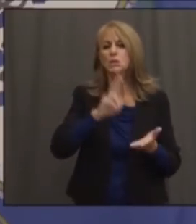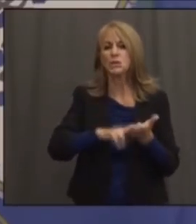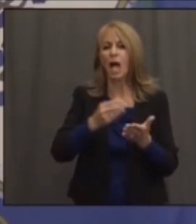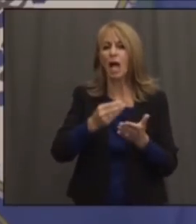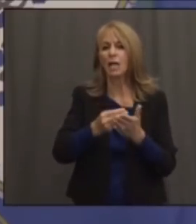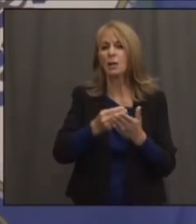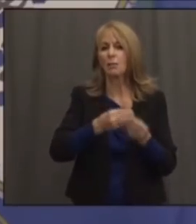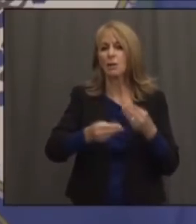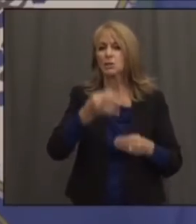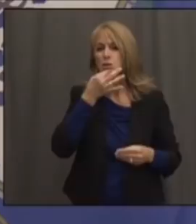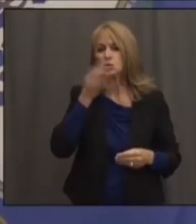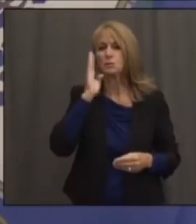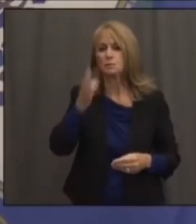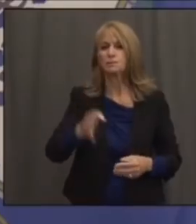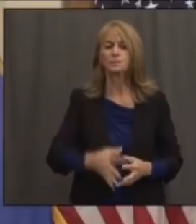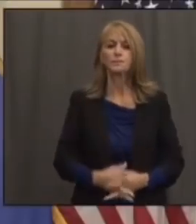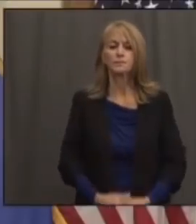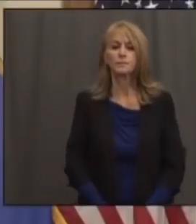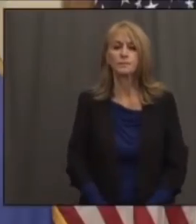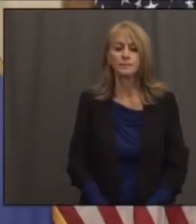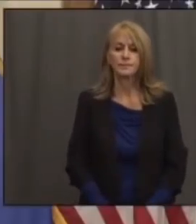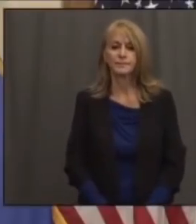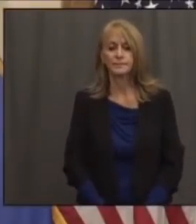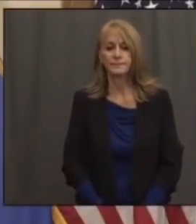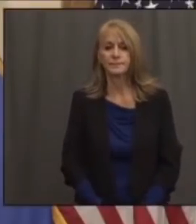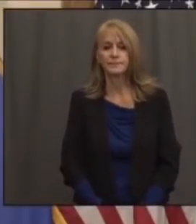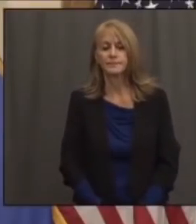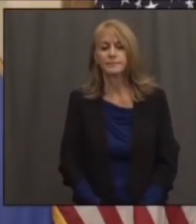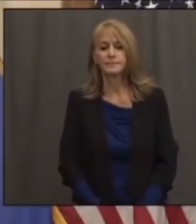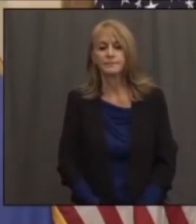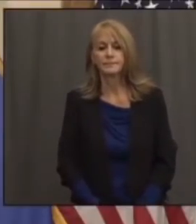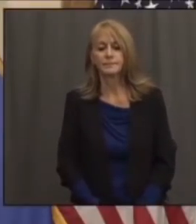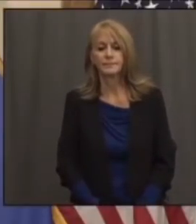weeks. Thank you. I appreciate it.